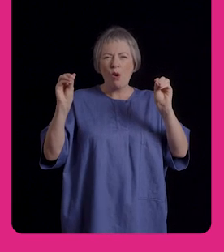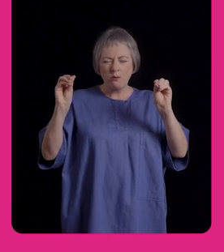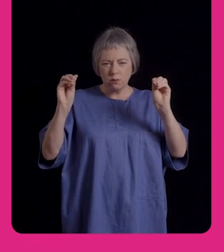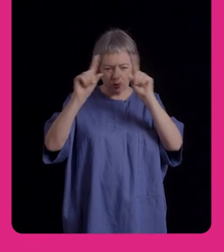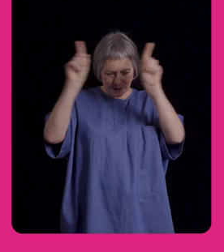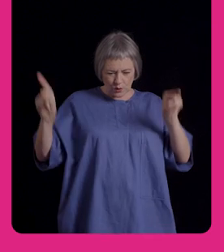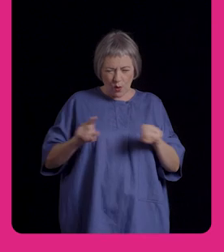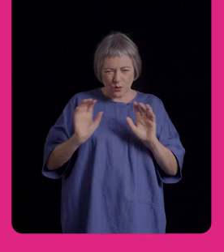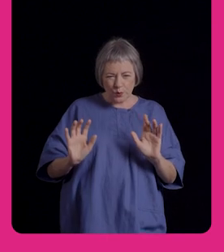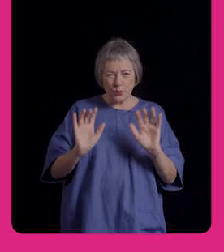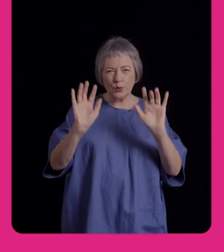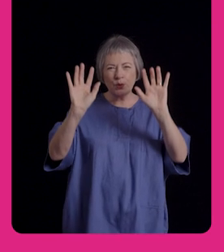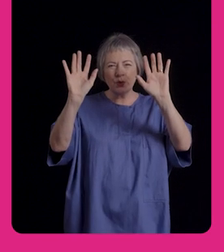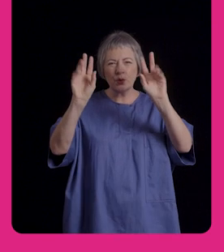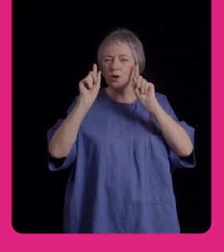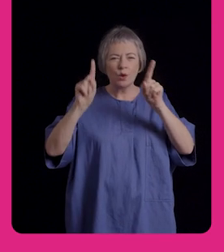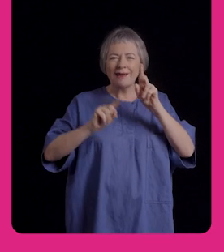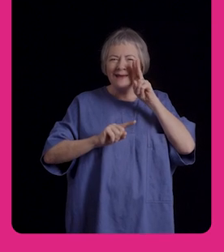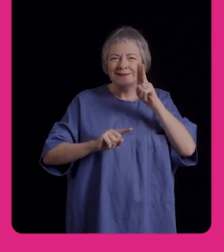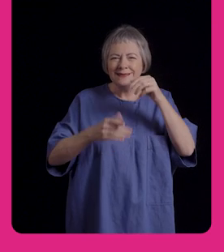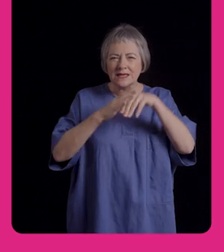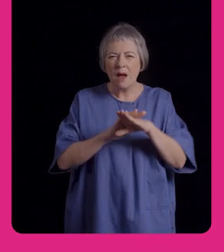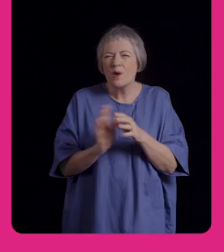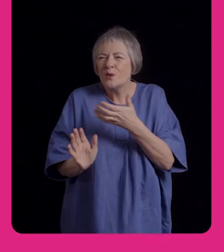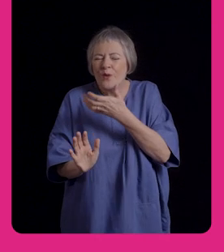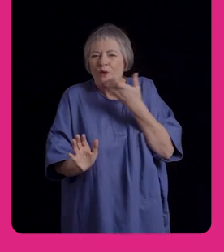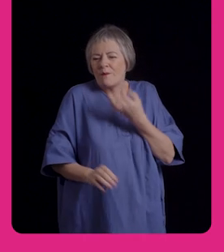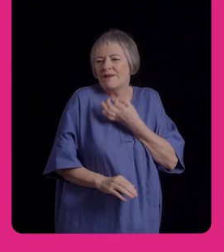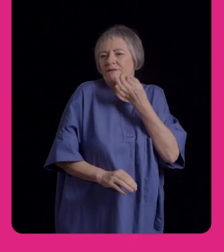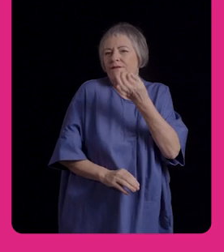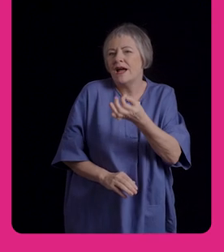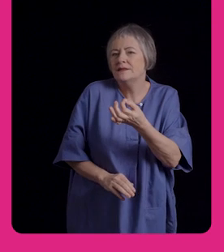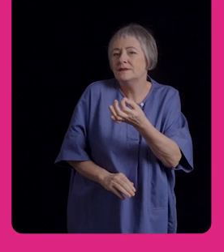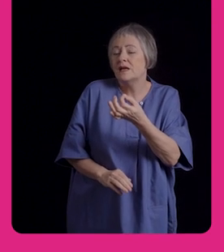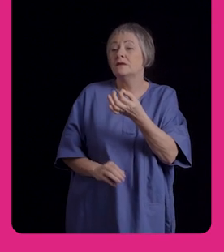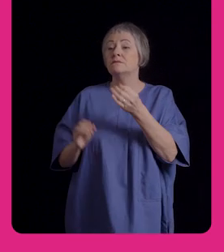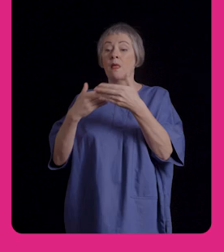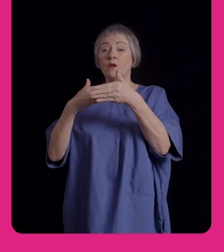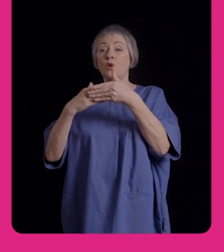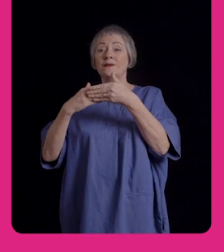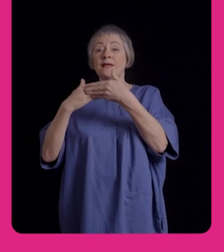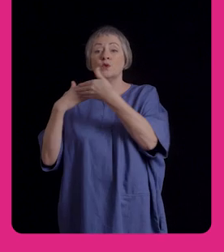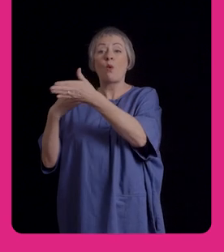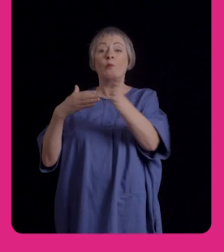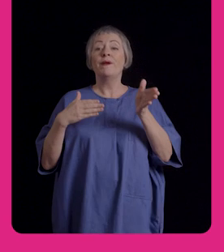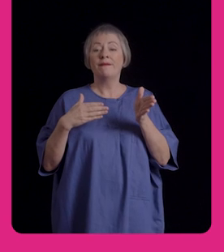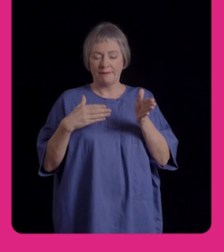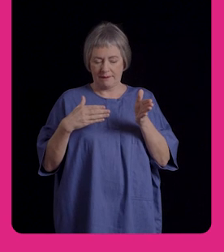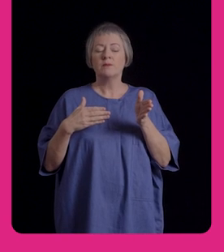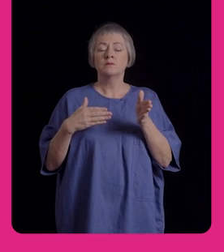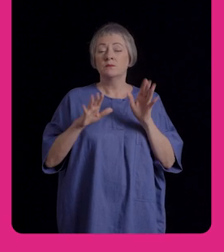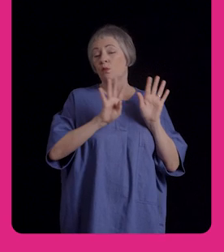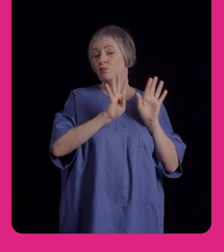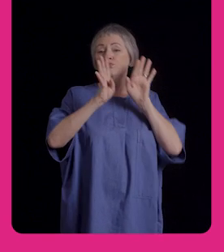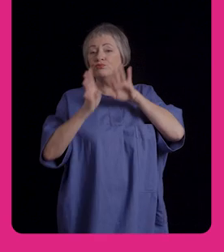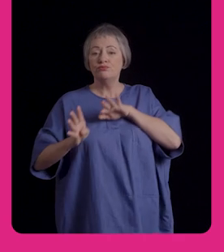are all misted up so you can't see inside, but it's lit up warm and inviting, and on the door you see a sign that says open. So you